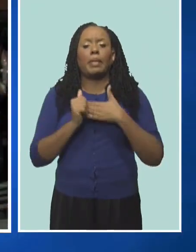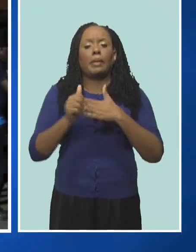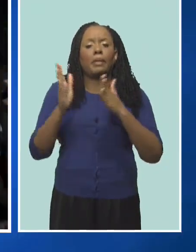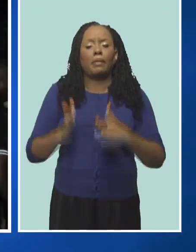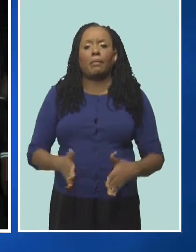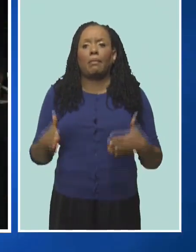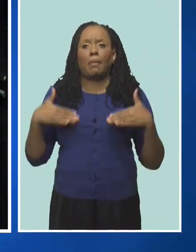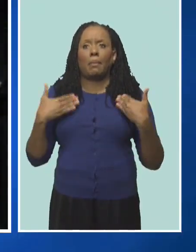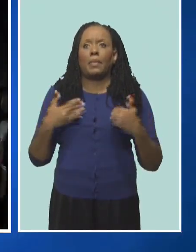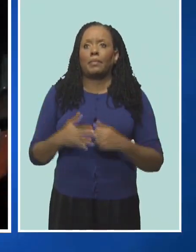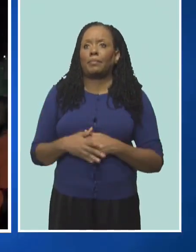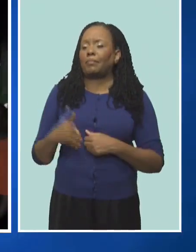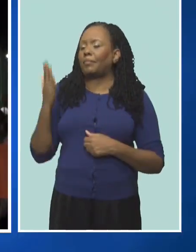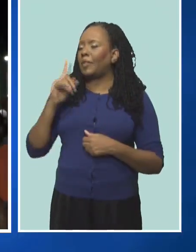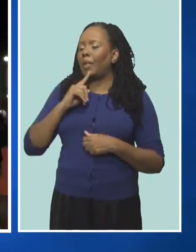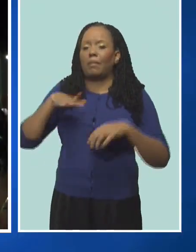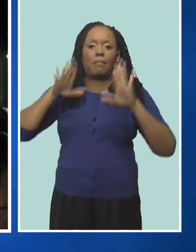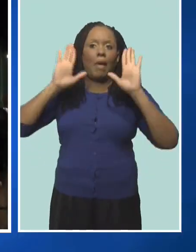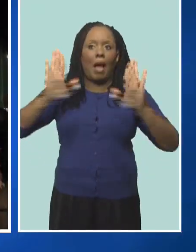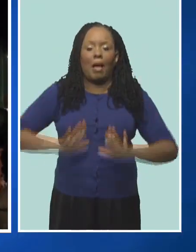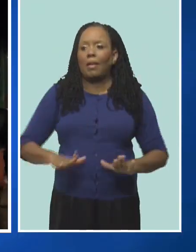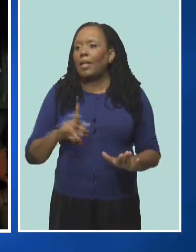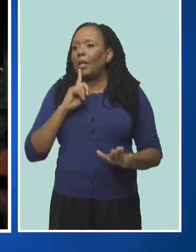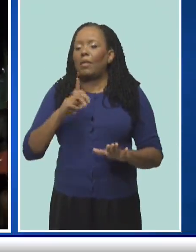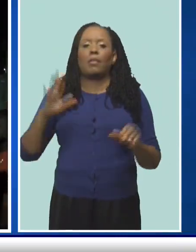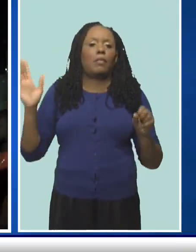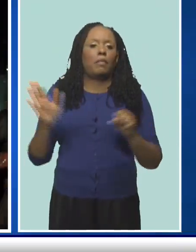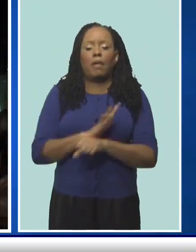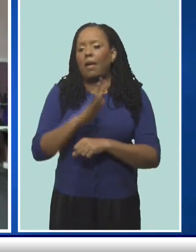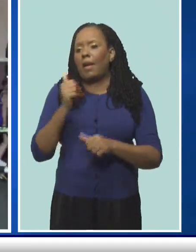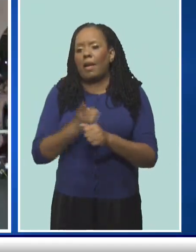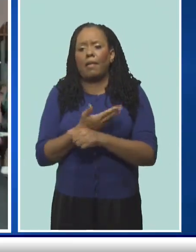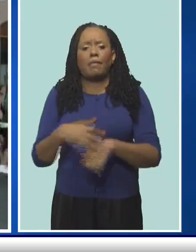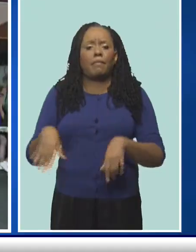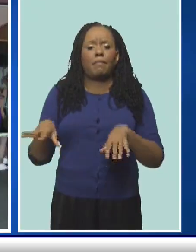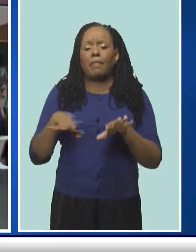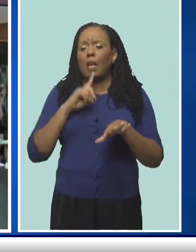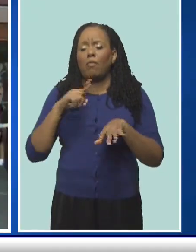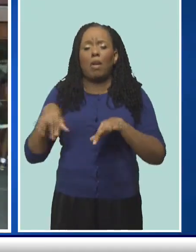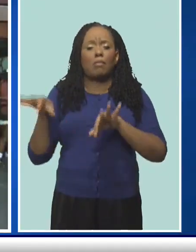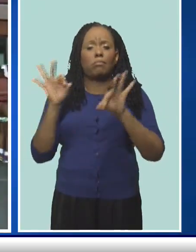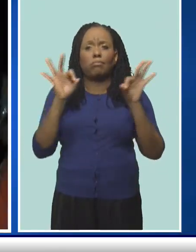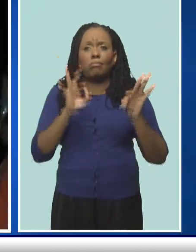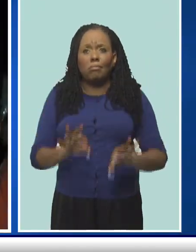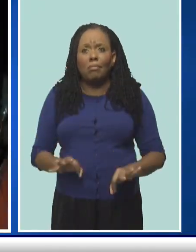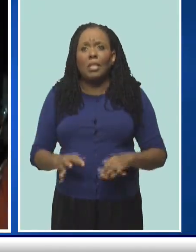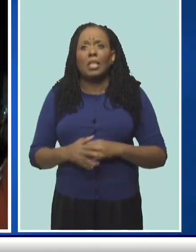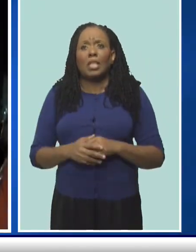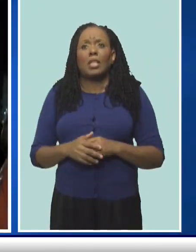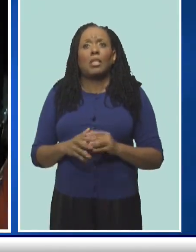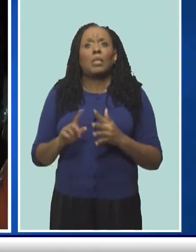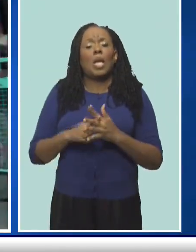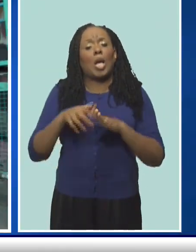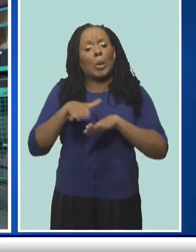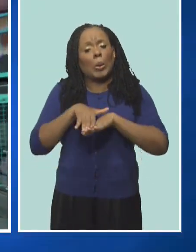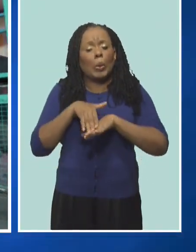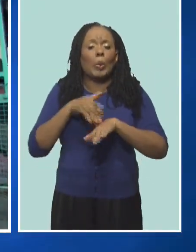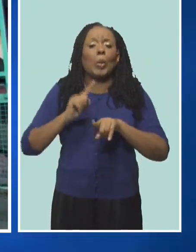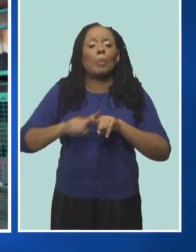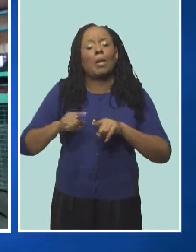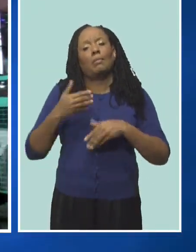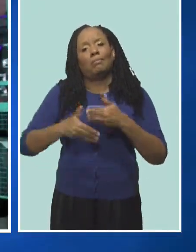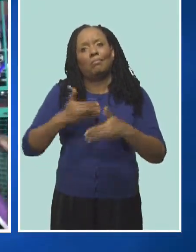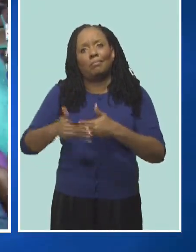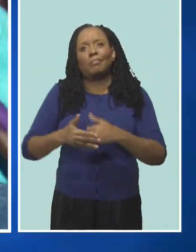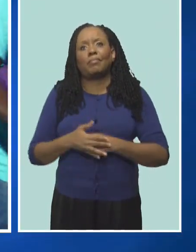out. Fantastic. You can see the band burst, everything sweet. Started slow, fast finish, but we get home. While some chipped